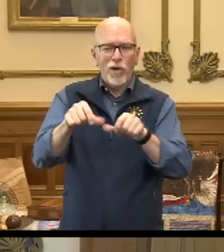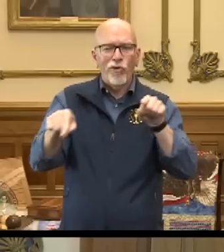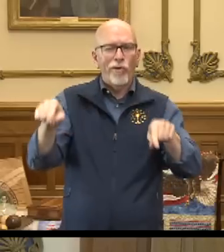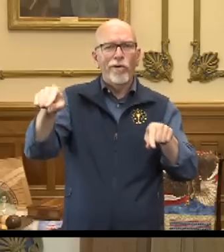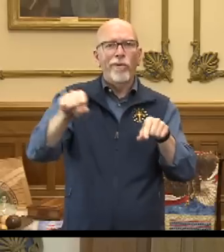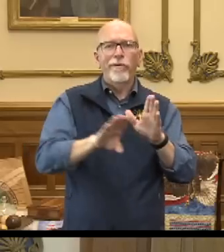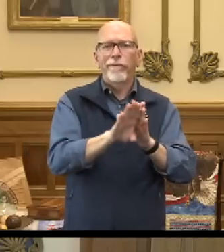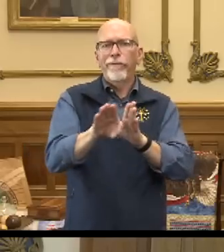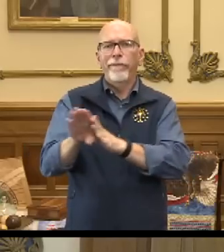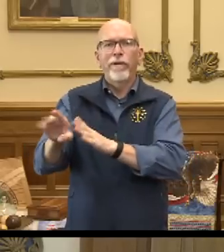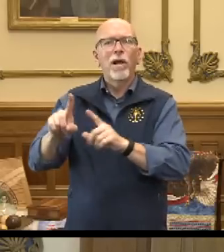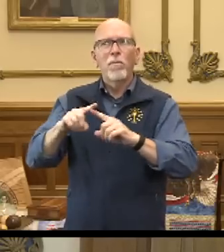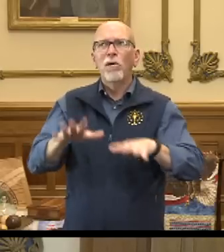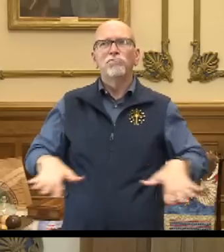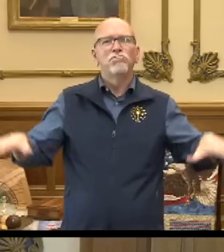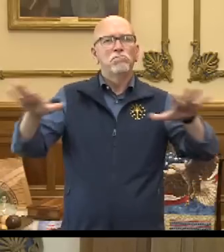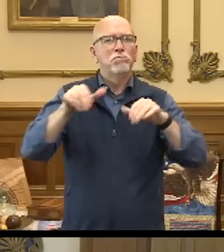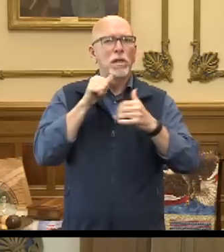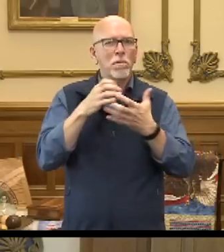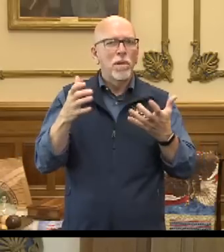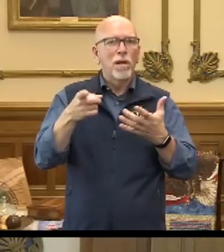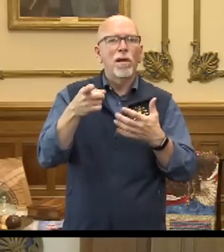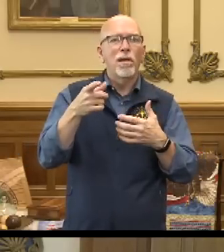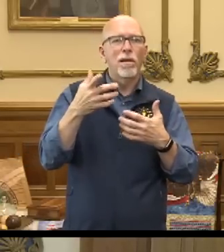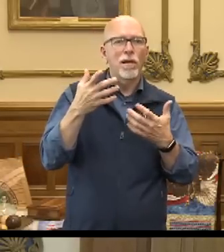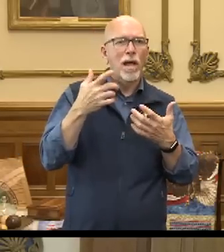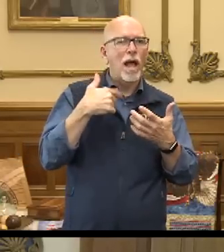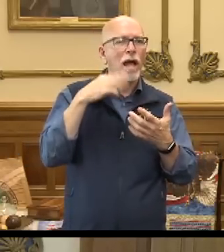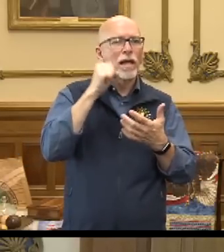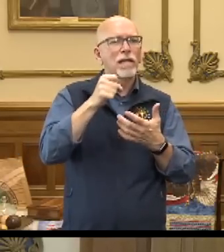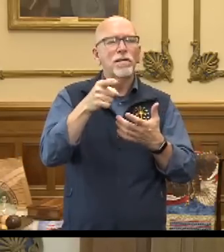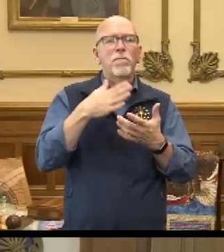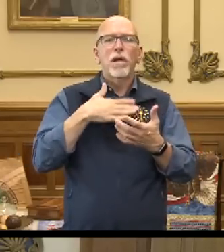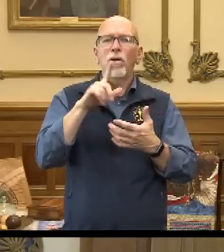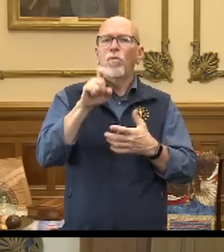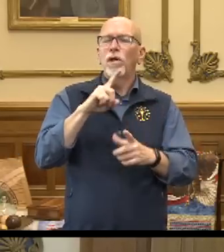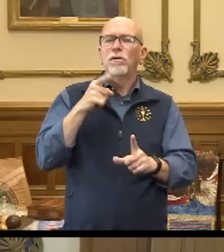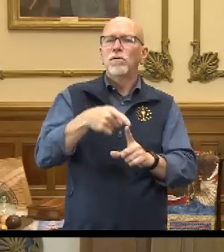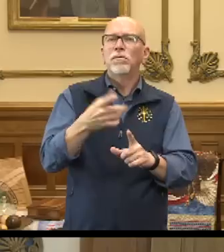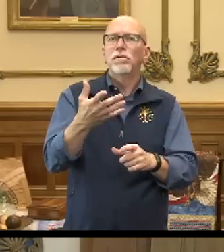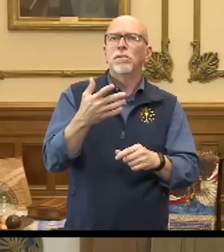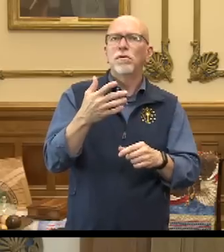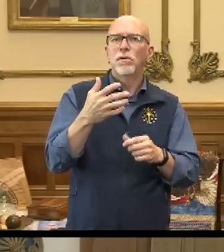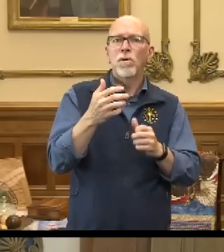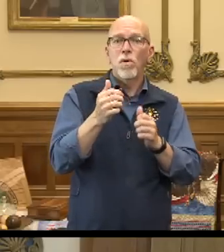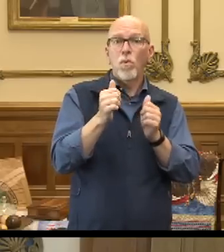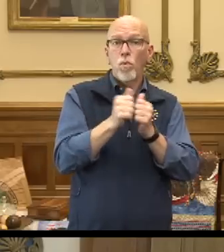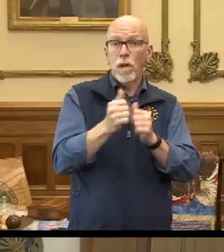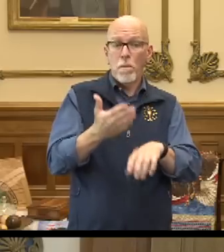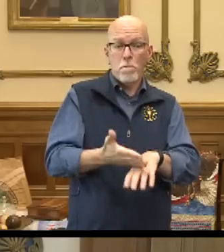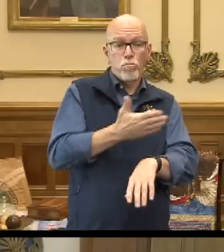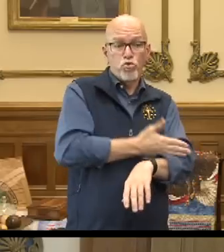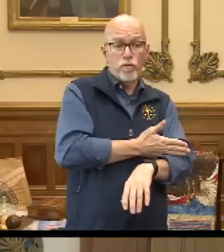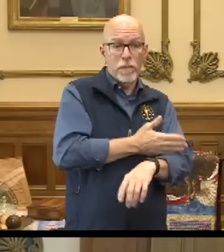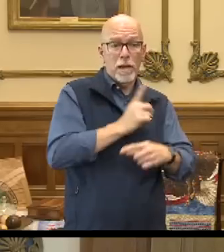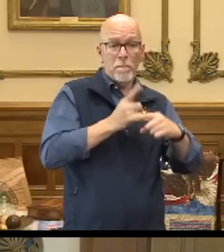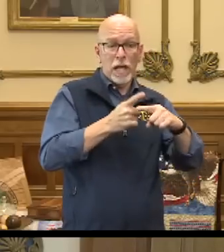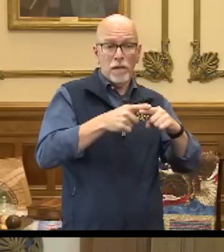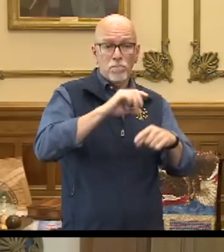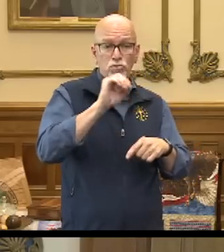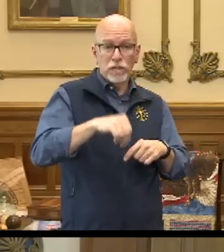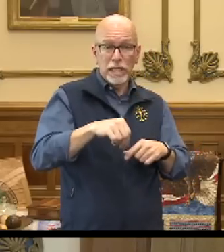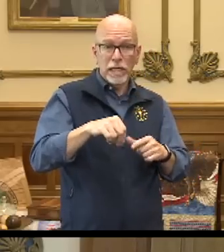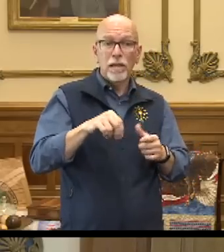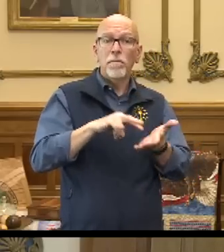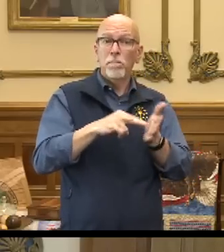like routine surveillance of athletes or college students. I guess my question boils down to, with the improvements in the positivity rate, do we feel